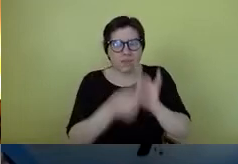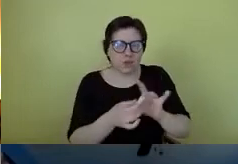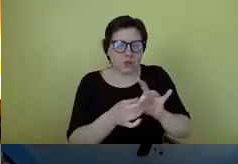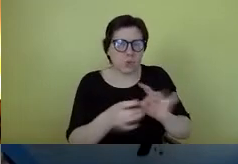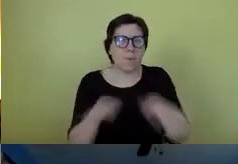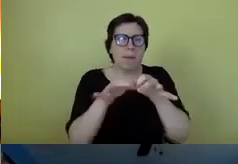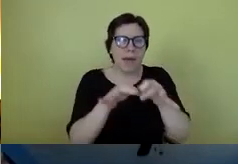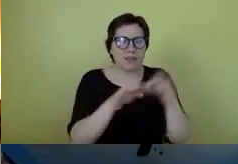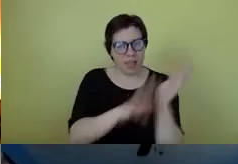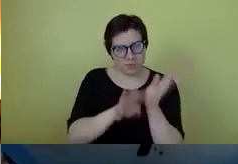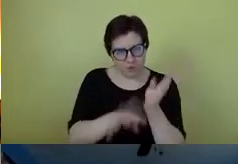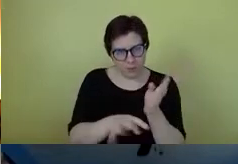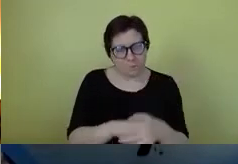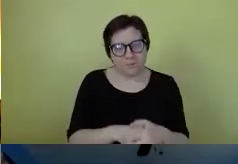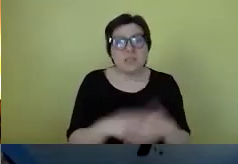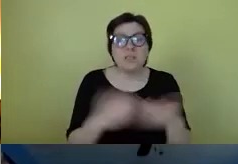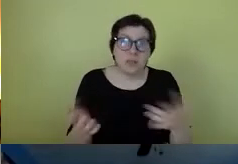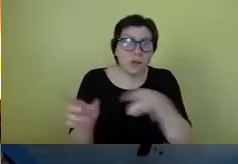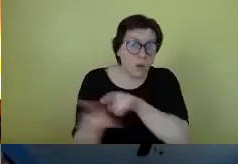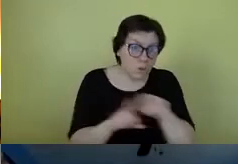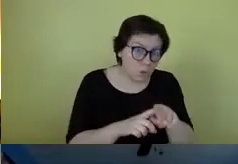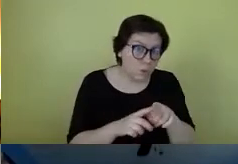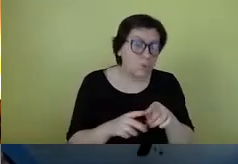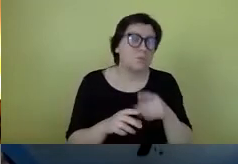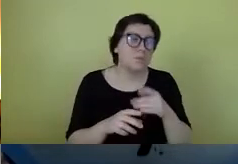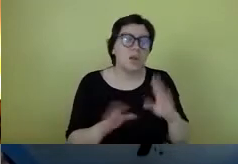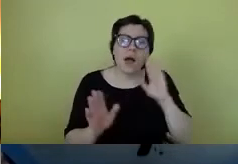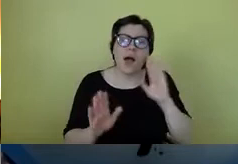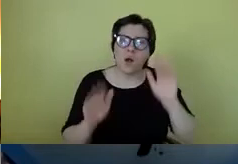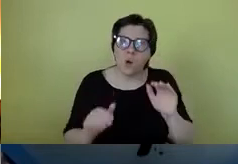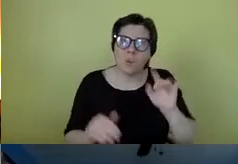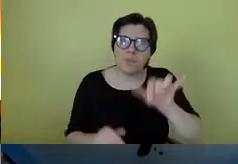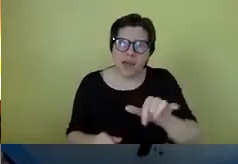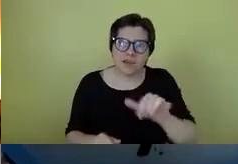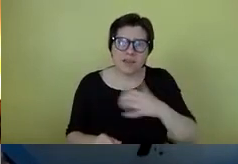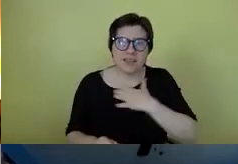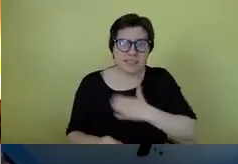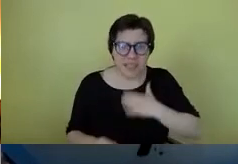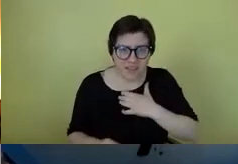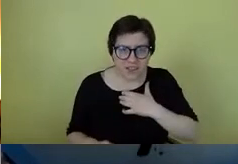And may I also say, I hope that dissatisfaction remains.